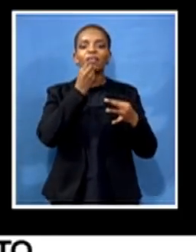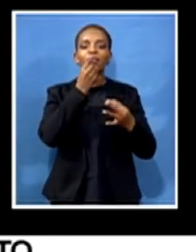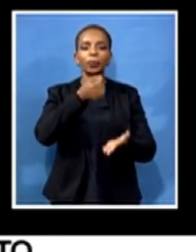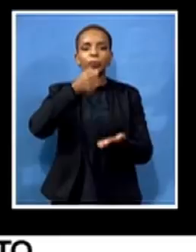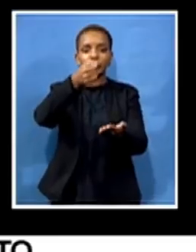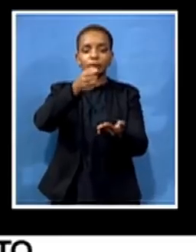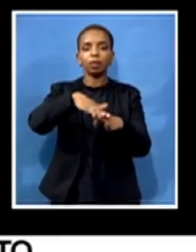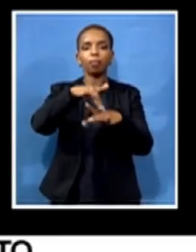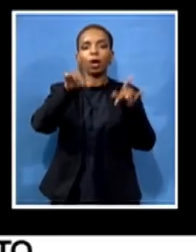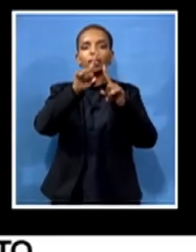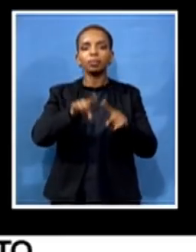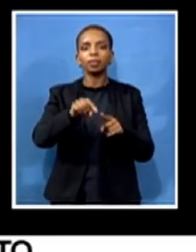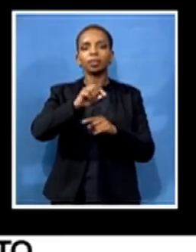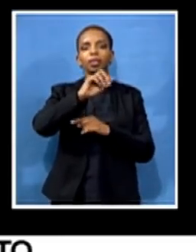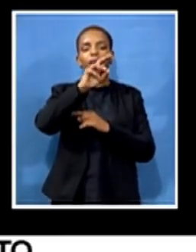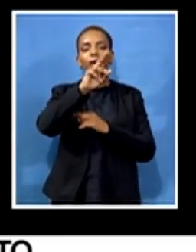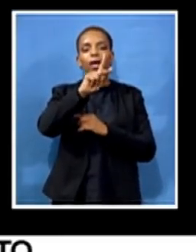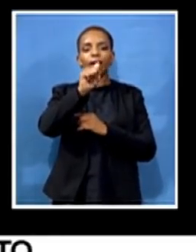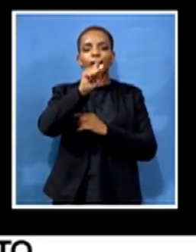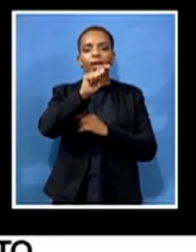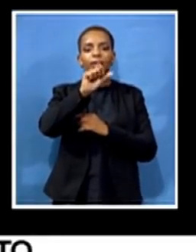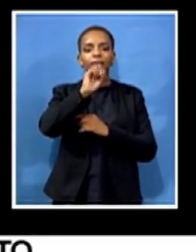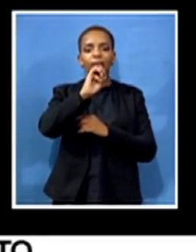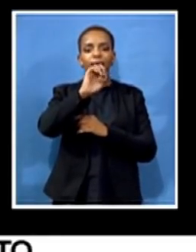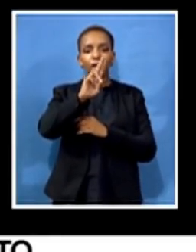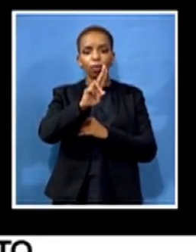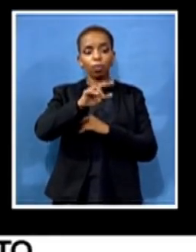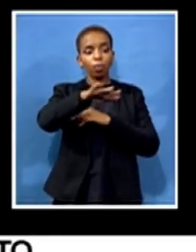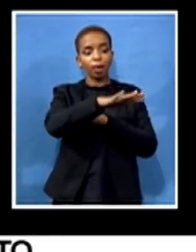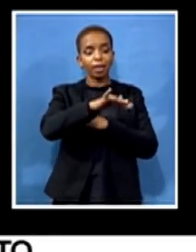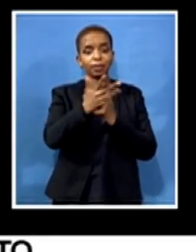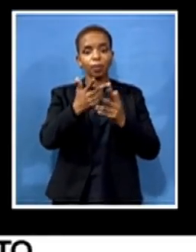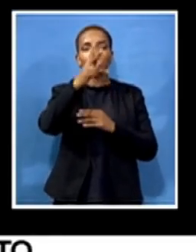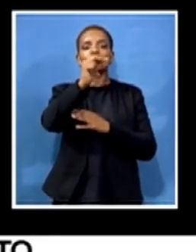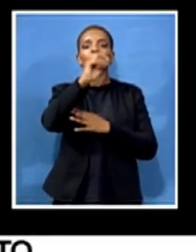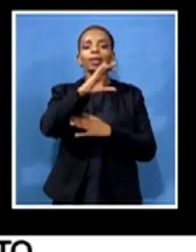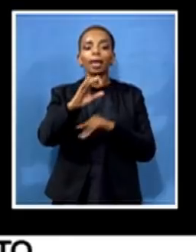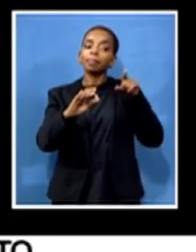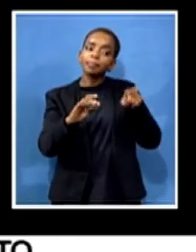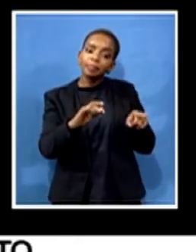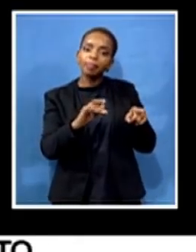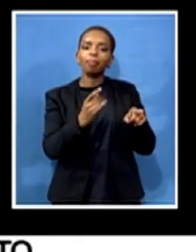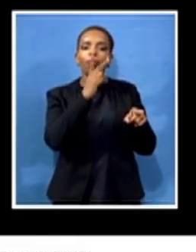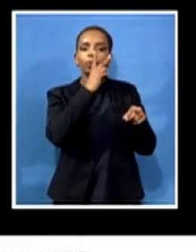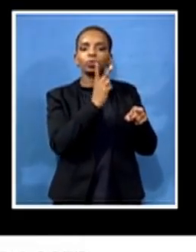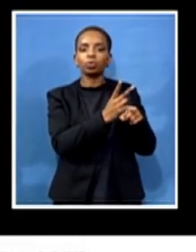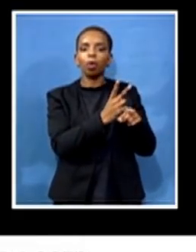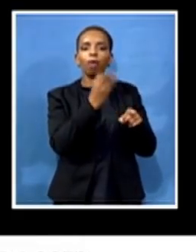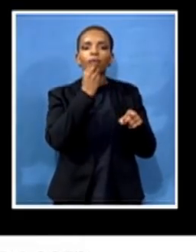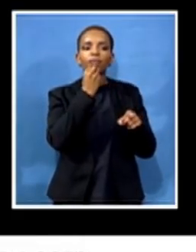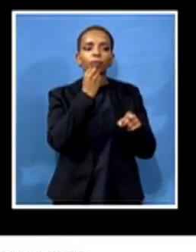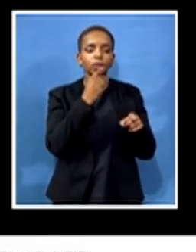Northern Cape, where we saw food parcels being sold to foreign